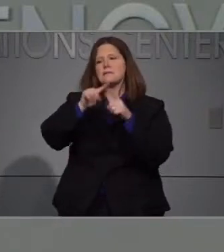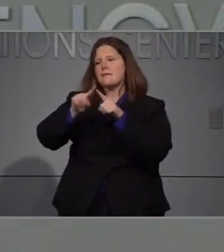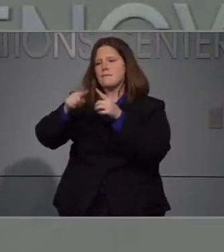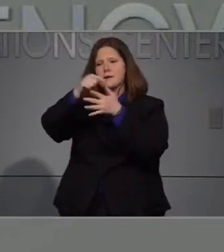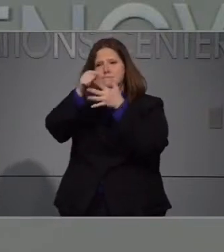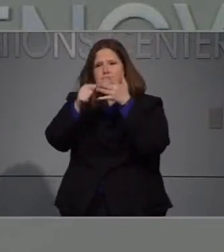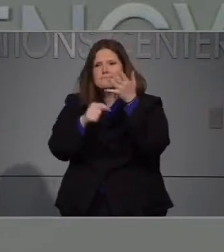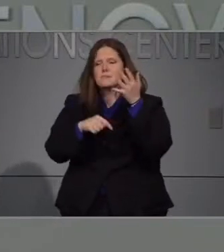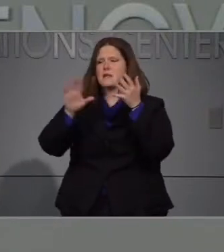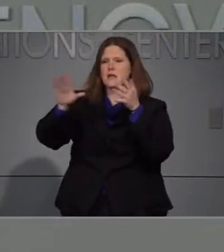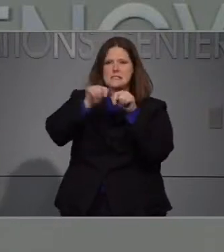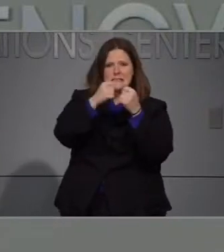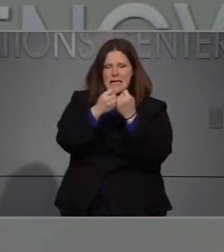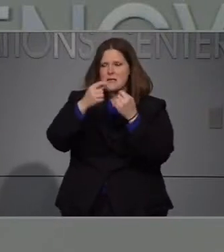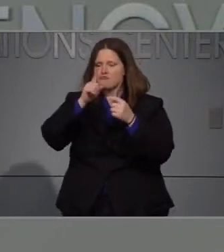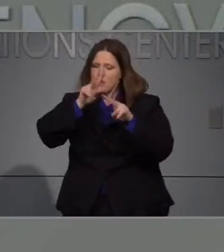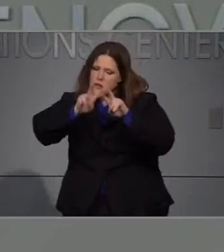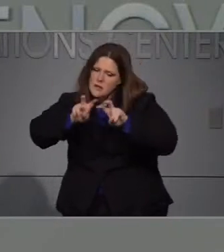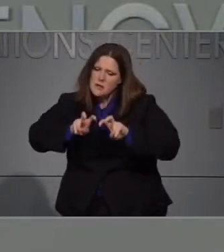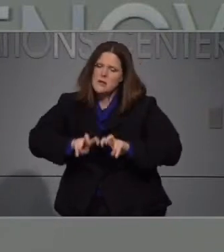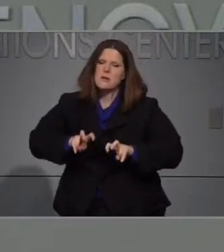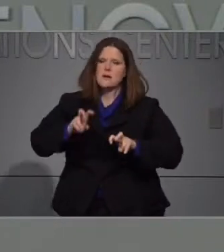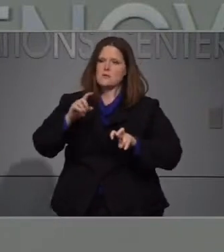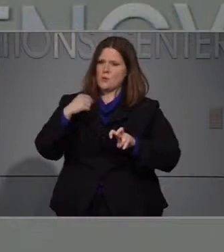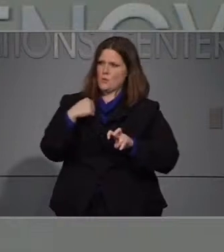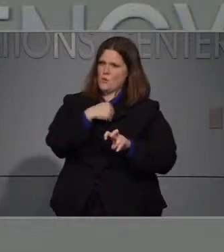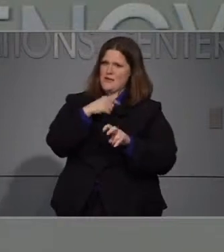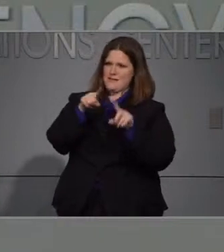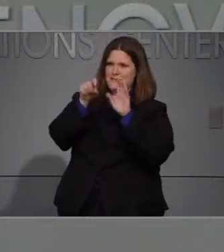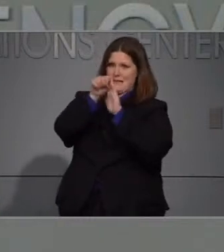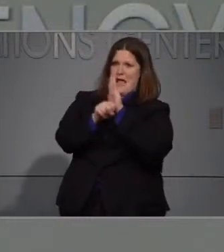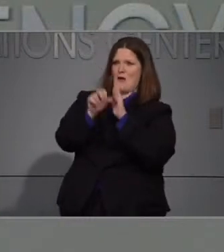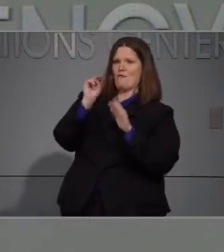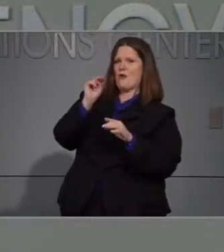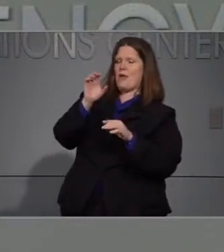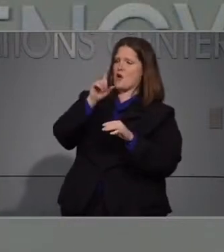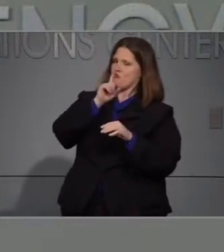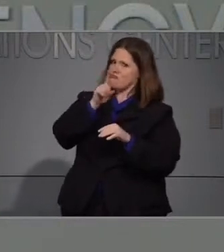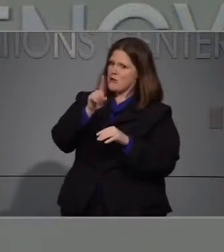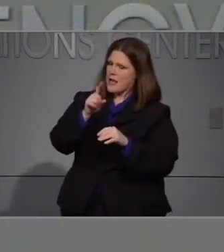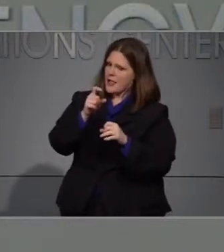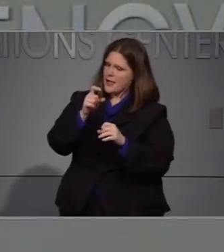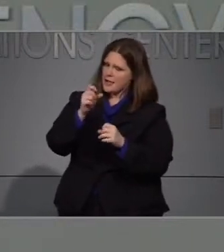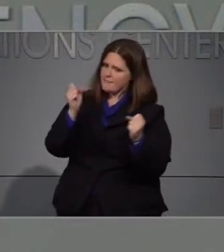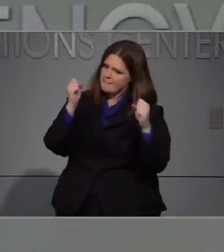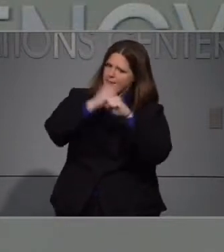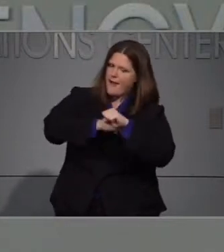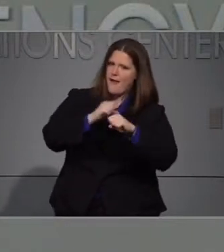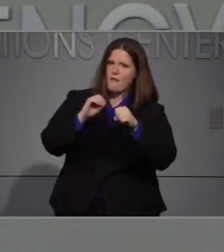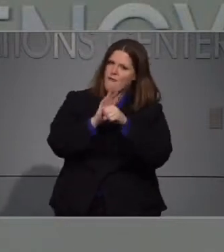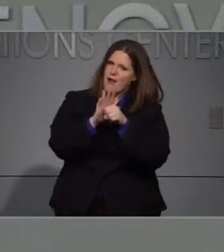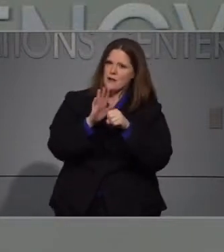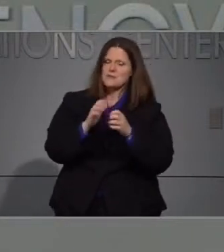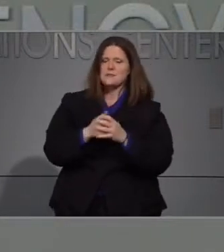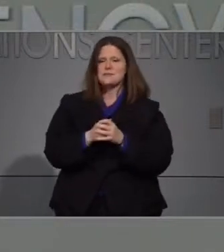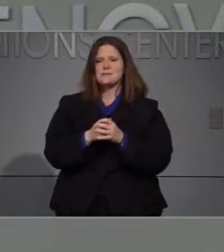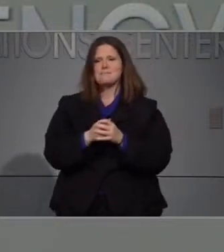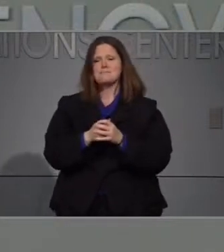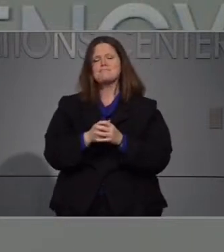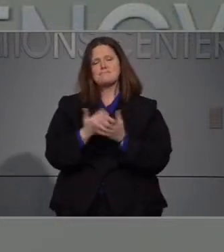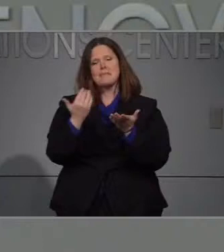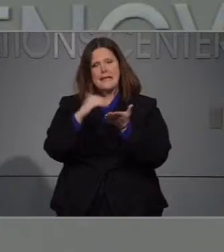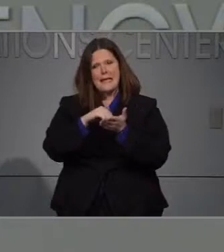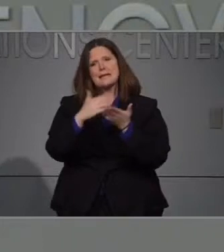important that we, as a state, are contributing to fight this virus at every turn. All right, with that,